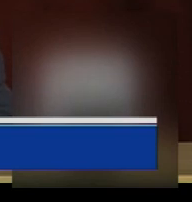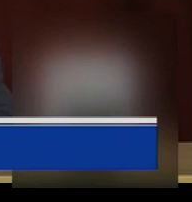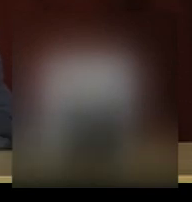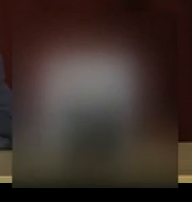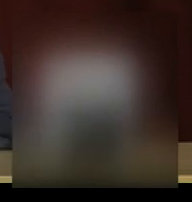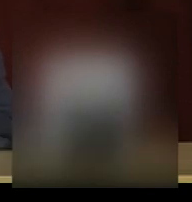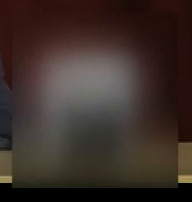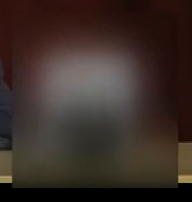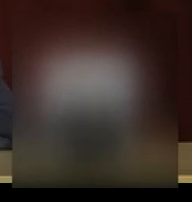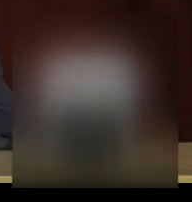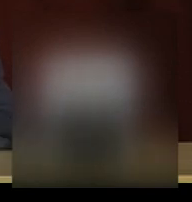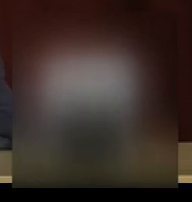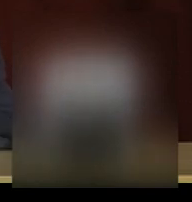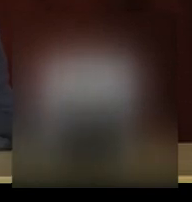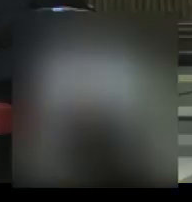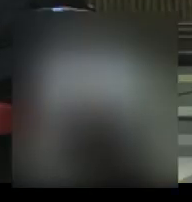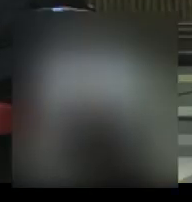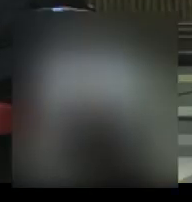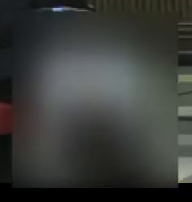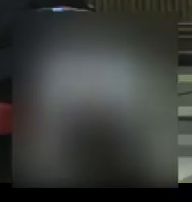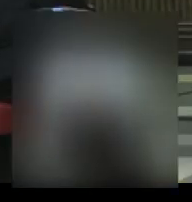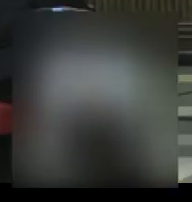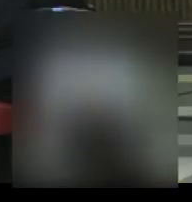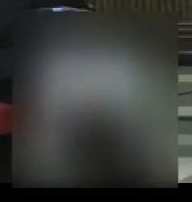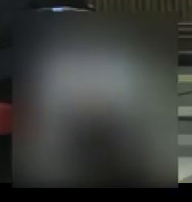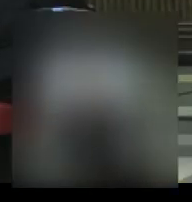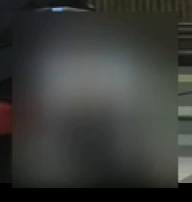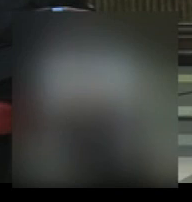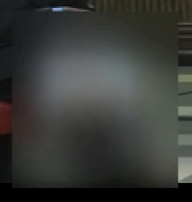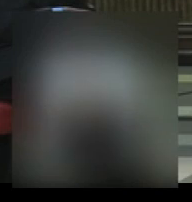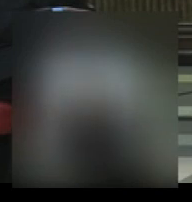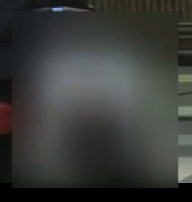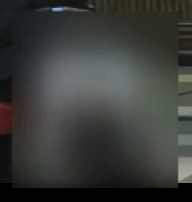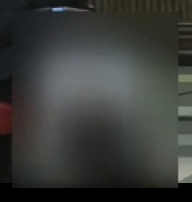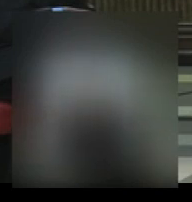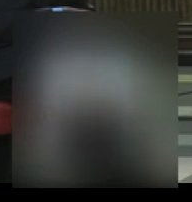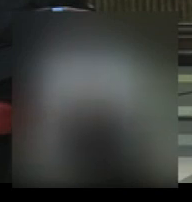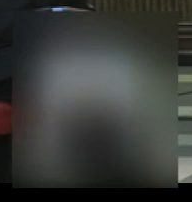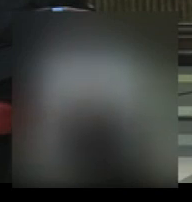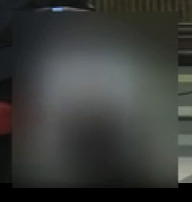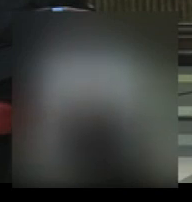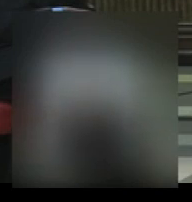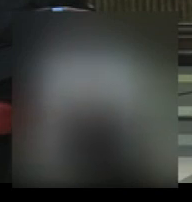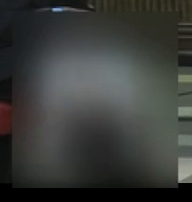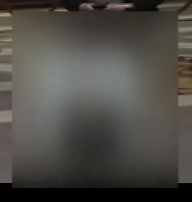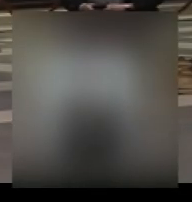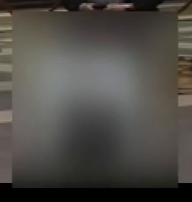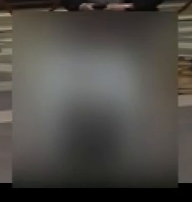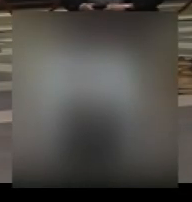The recent increase in the number of new cases continues to be driven by the